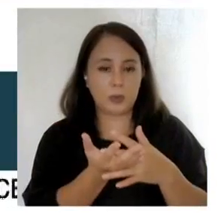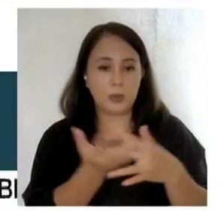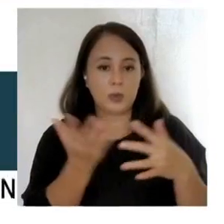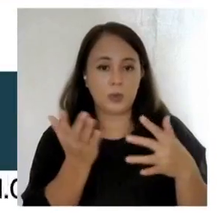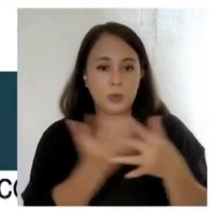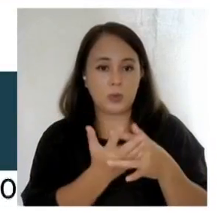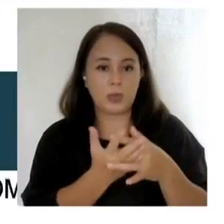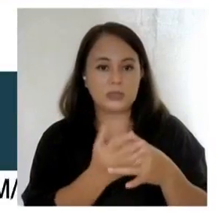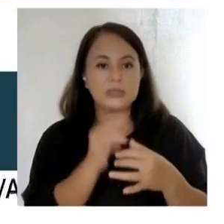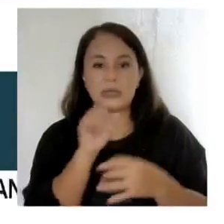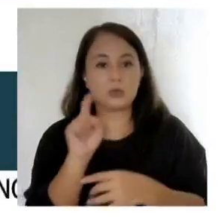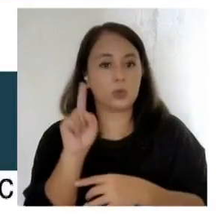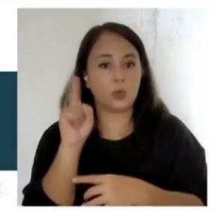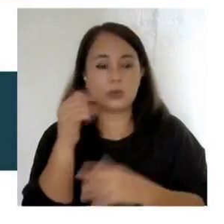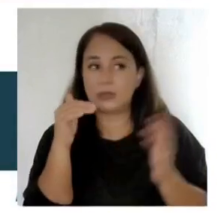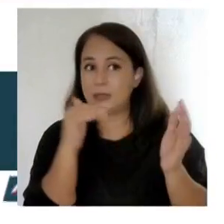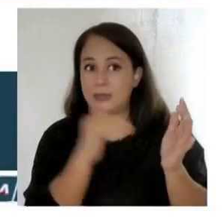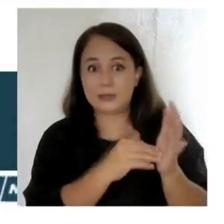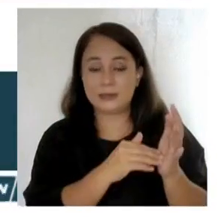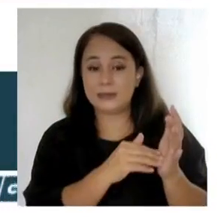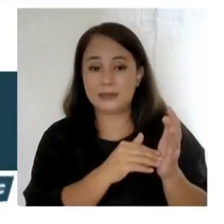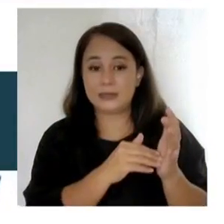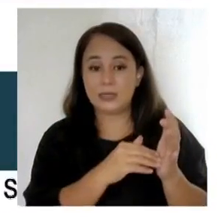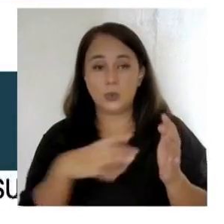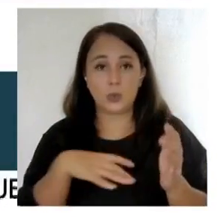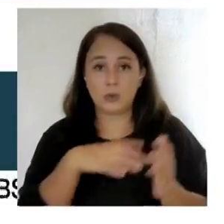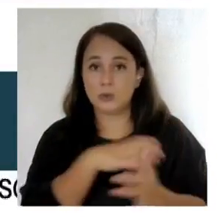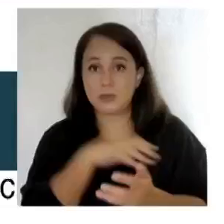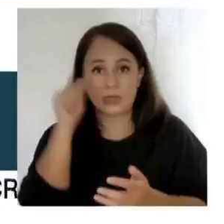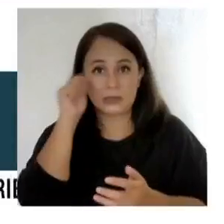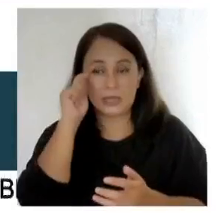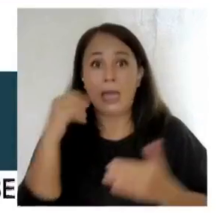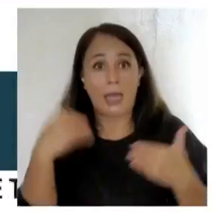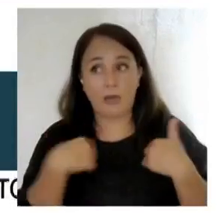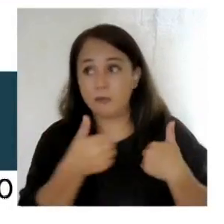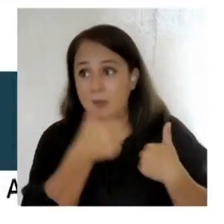not only against the congressman, but several others as well?